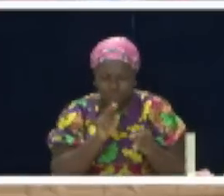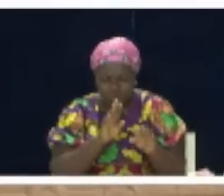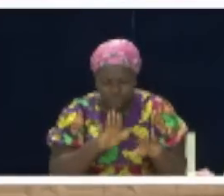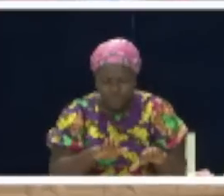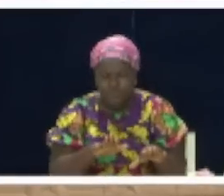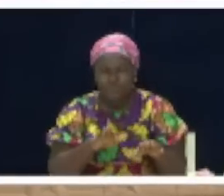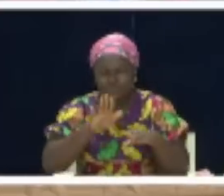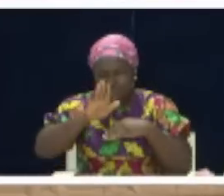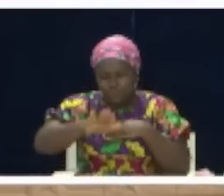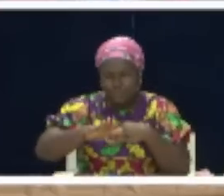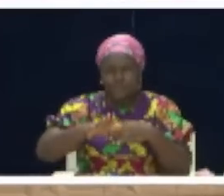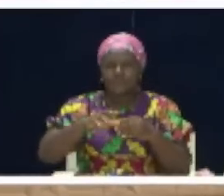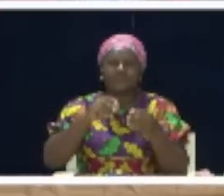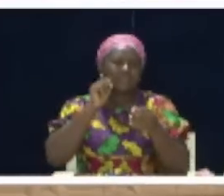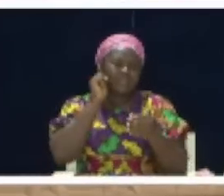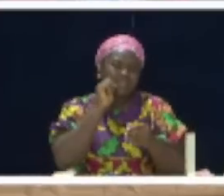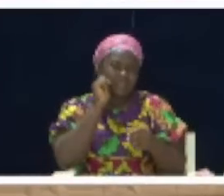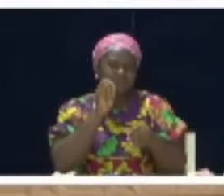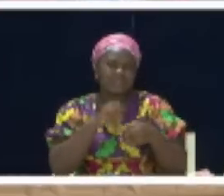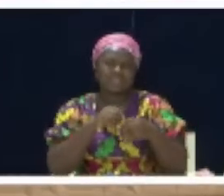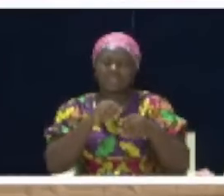who said to the old man,